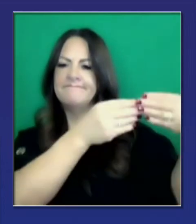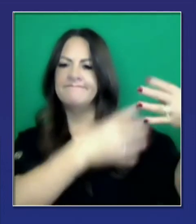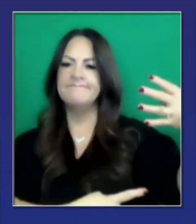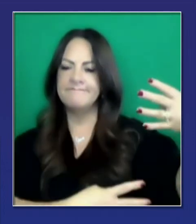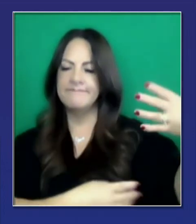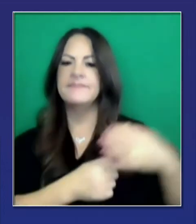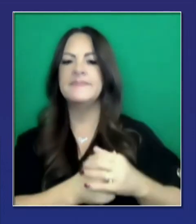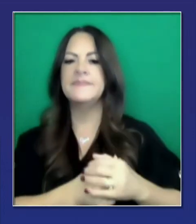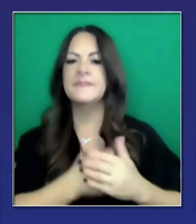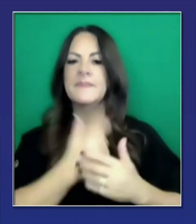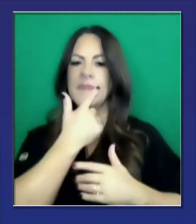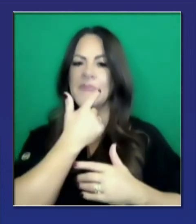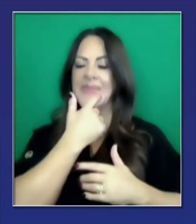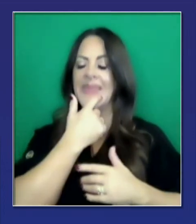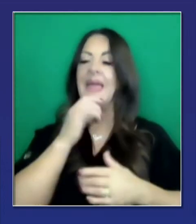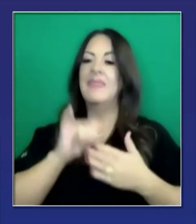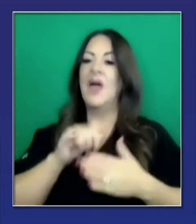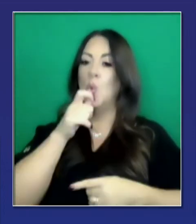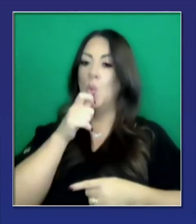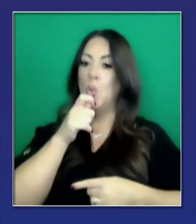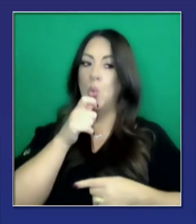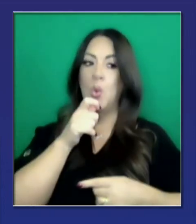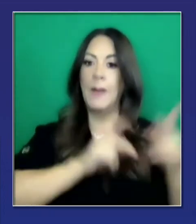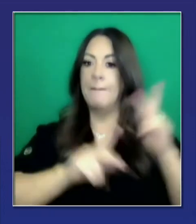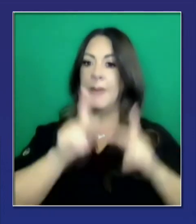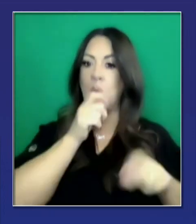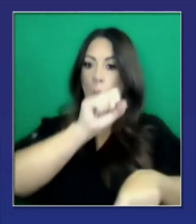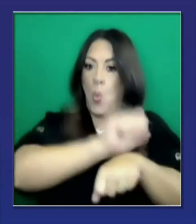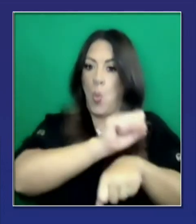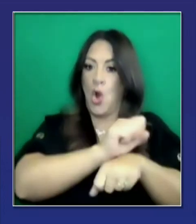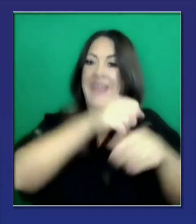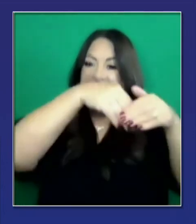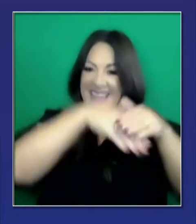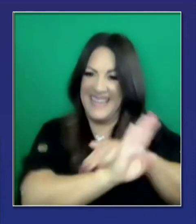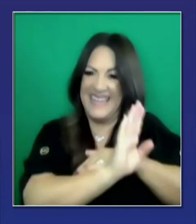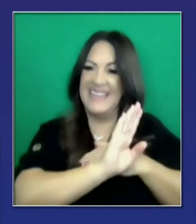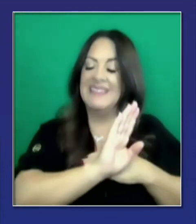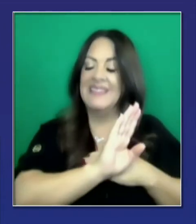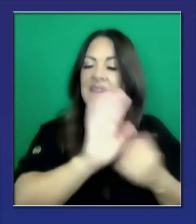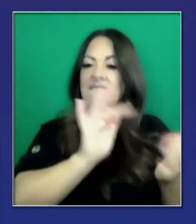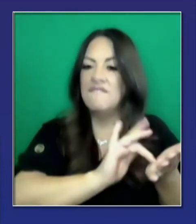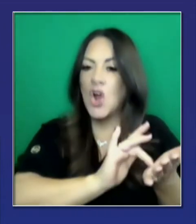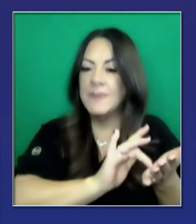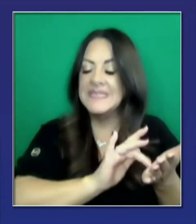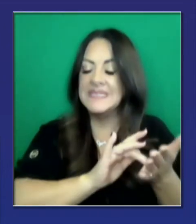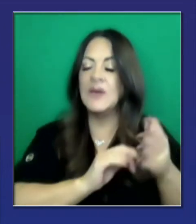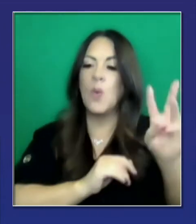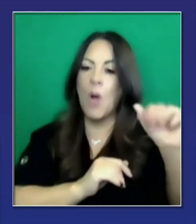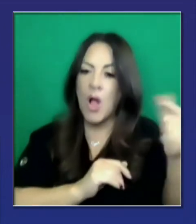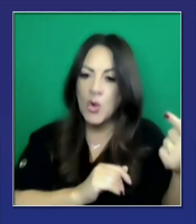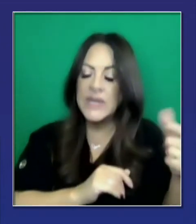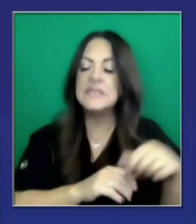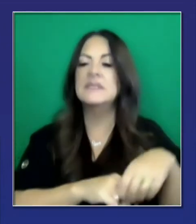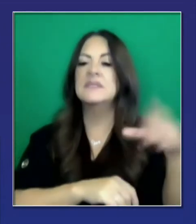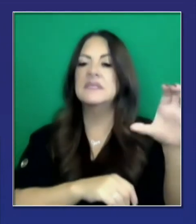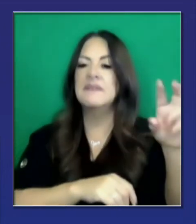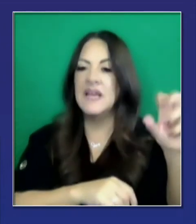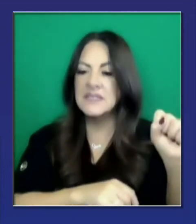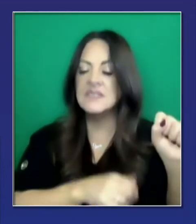staff, pharmacists, technicians, pharmacy technicians. We did a waiver on that. They're going to do scheduling, coordination,